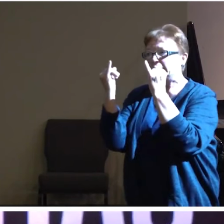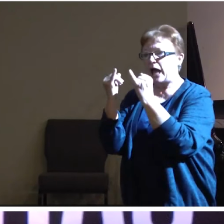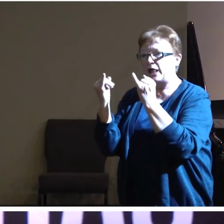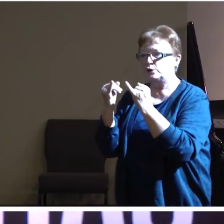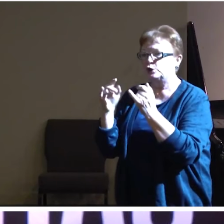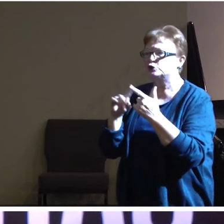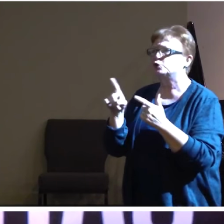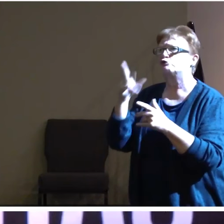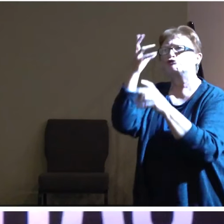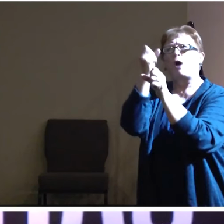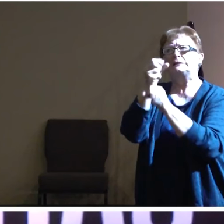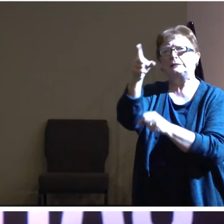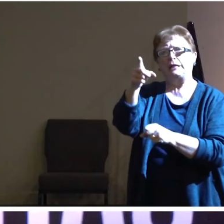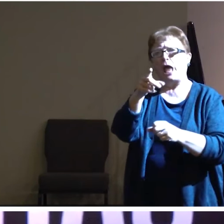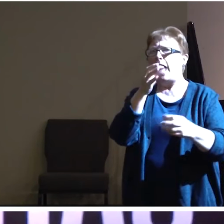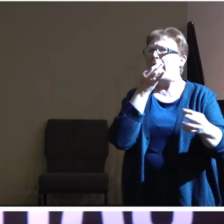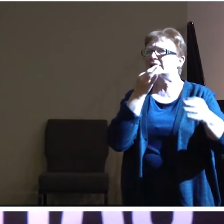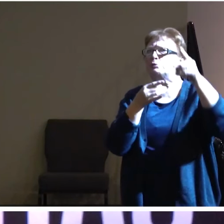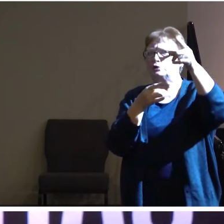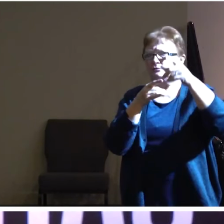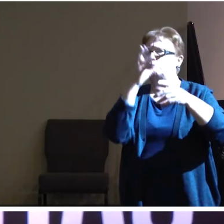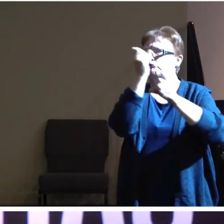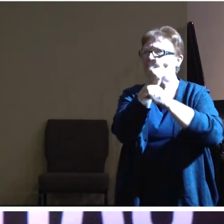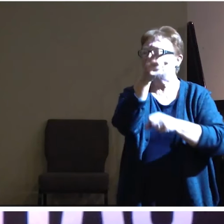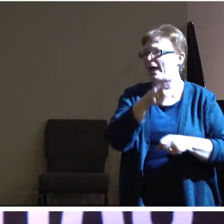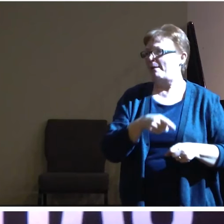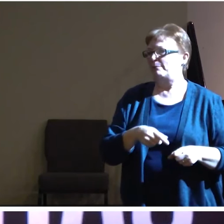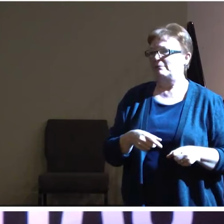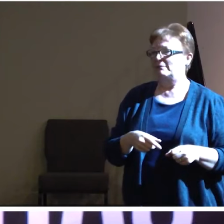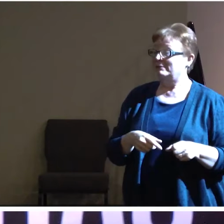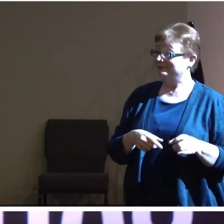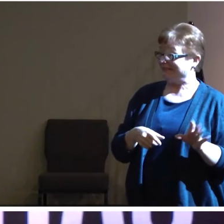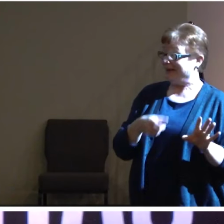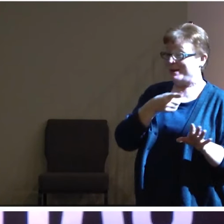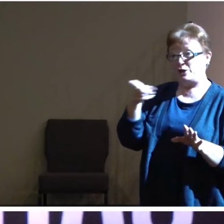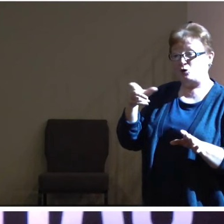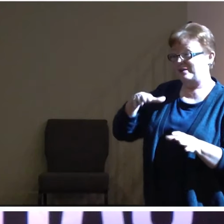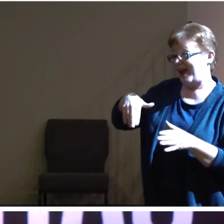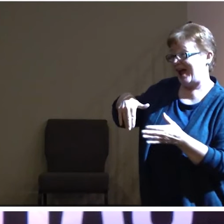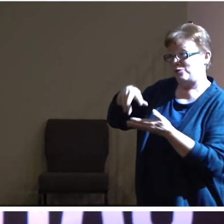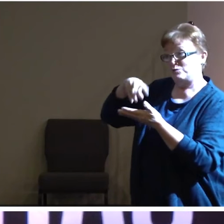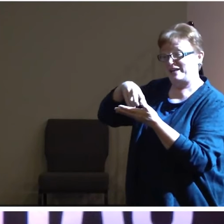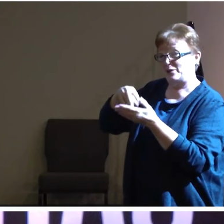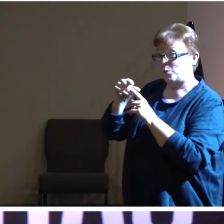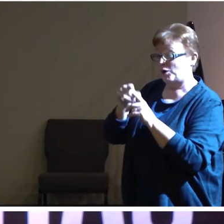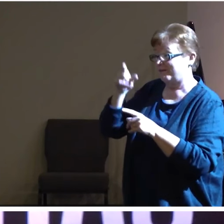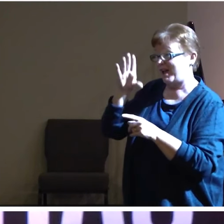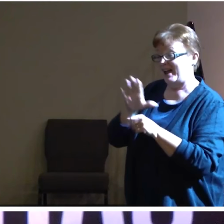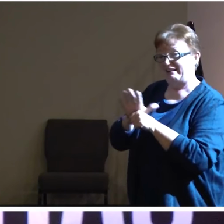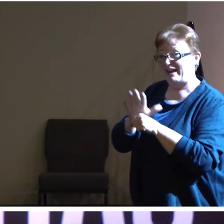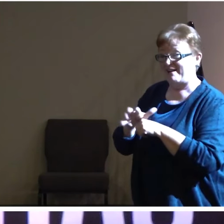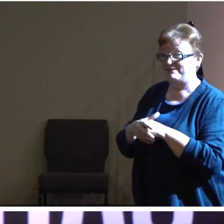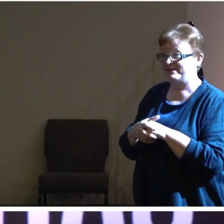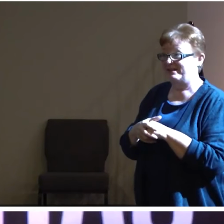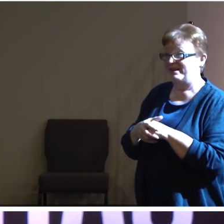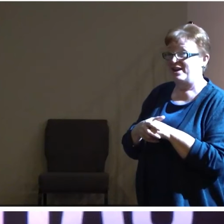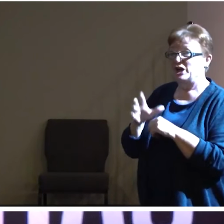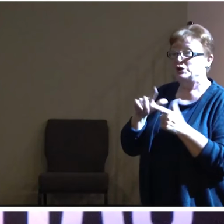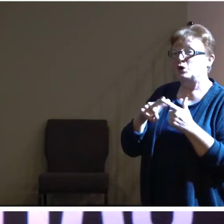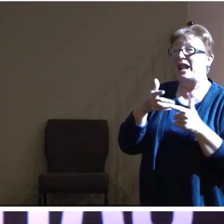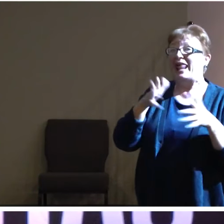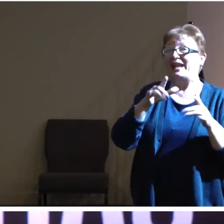experts of the world and have not been spending time in the word of God, allowing yourself to be informed by his word and his